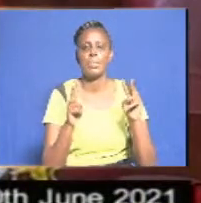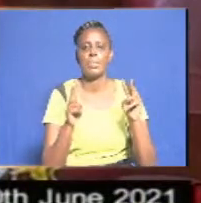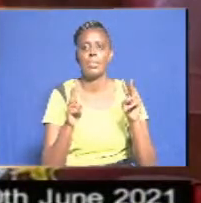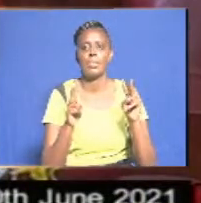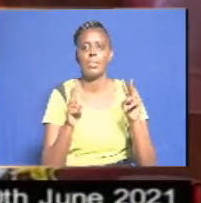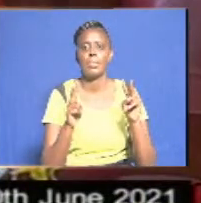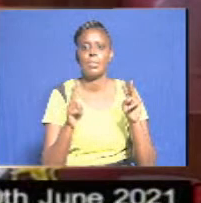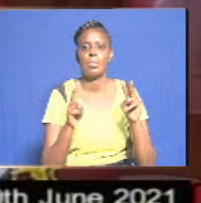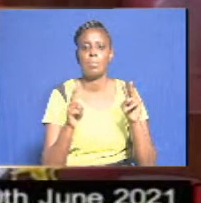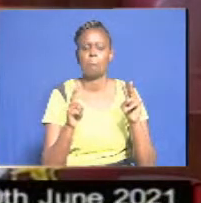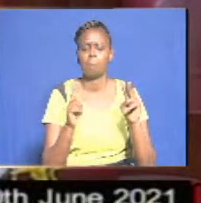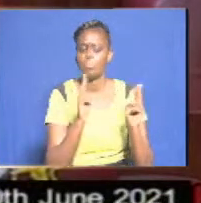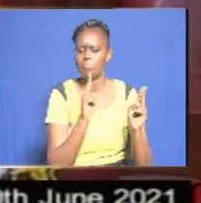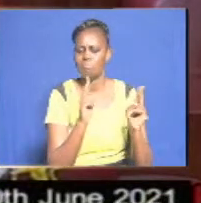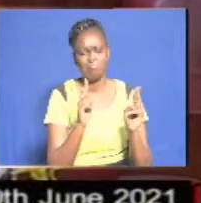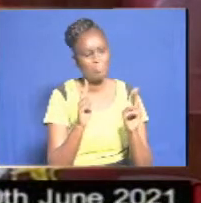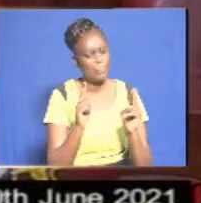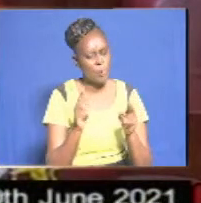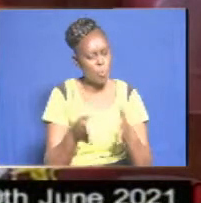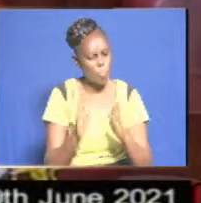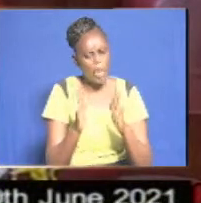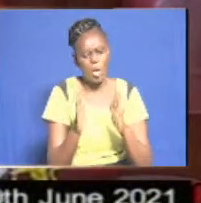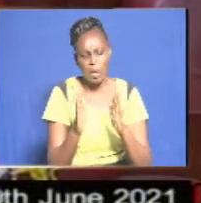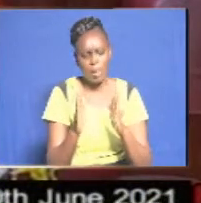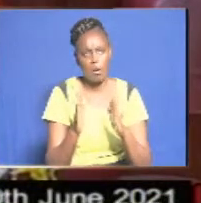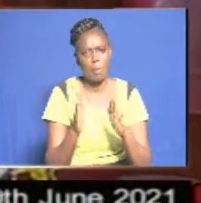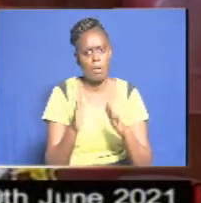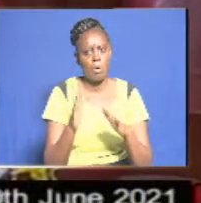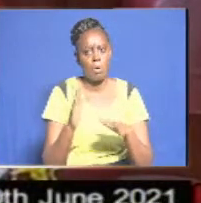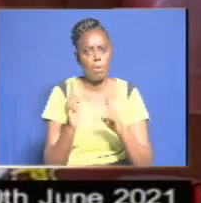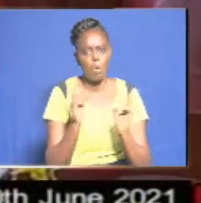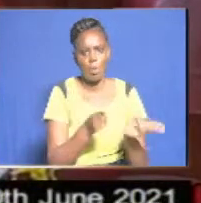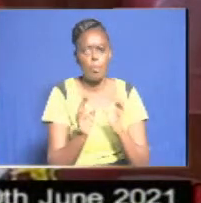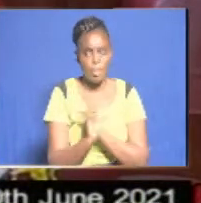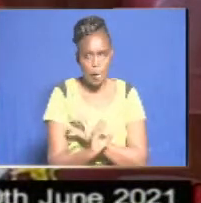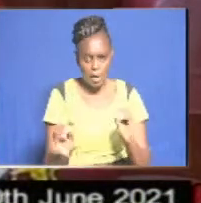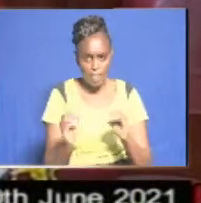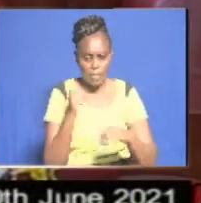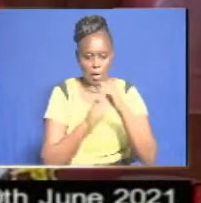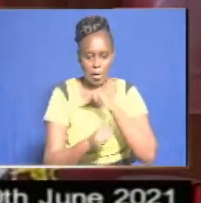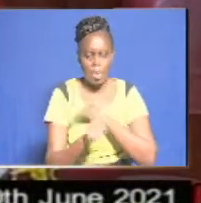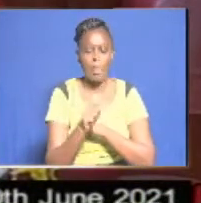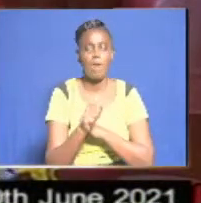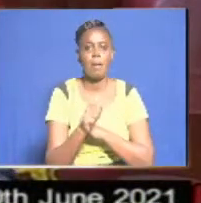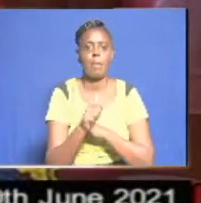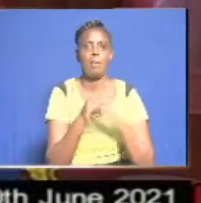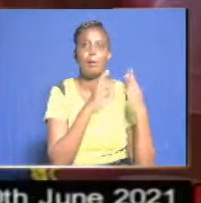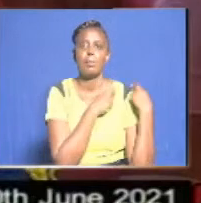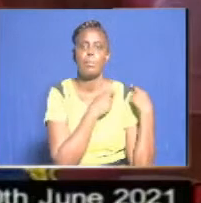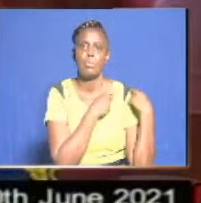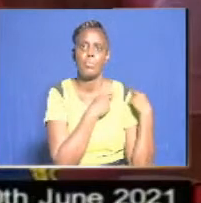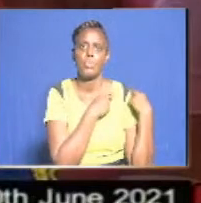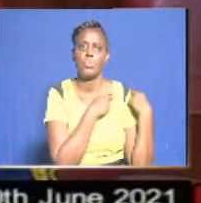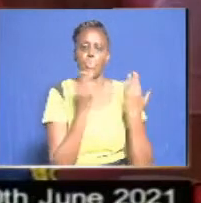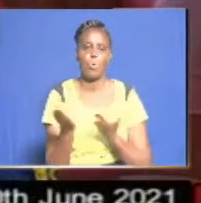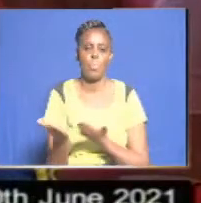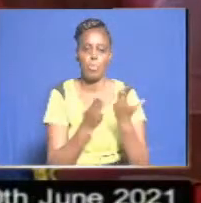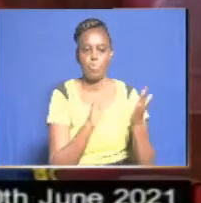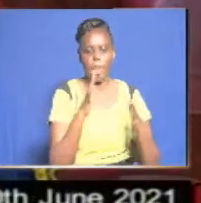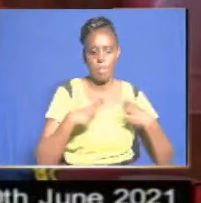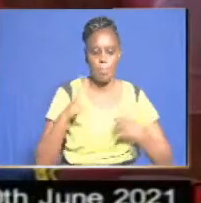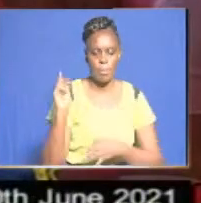in a very unusual manner. But I am, as a member of parliament, I am under obligation to provide to the people of